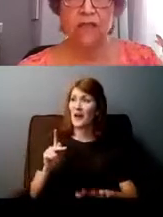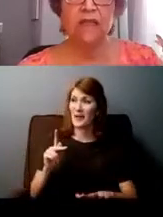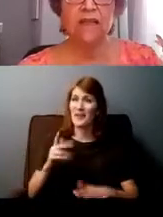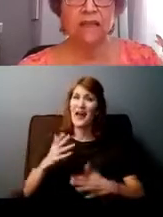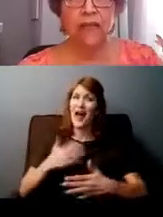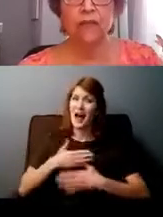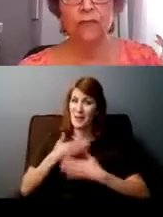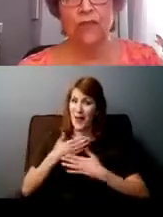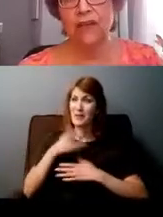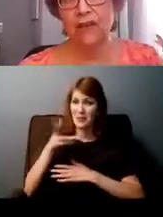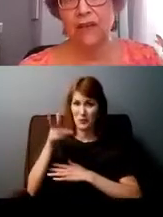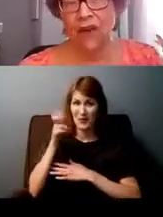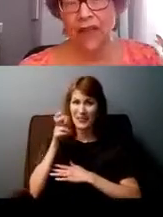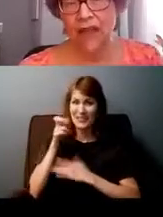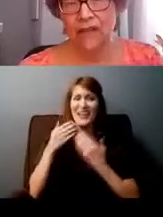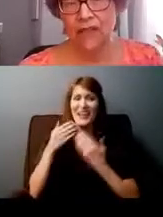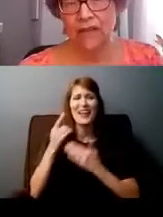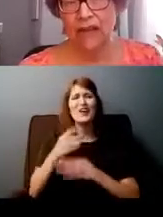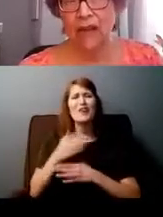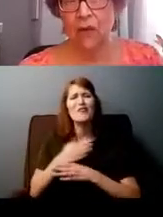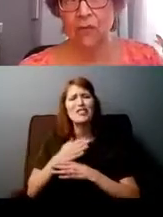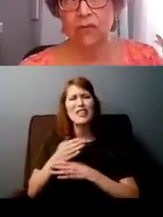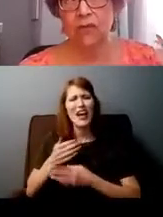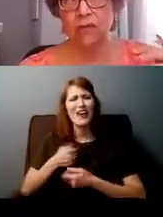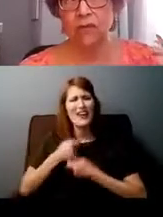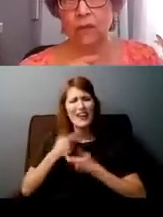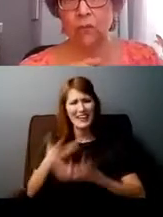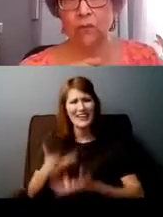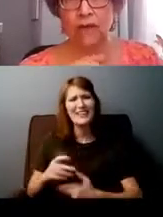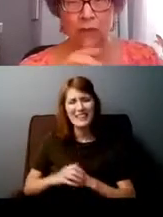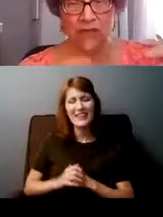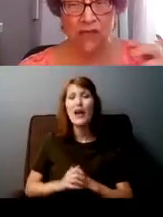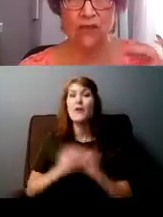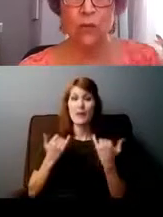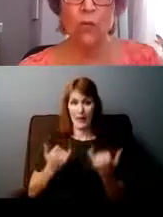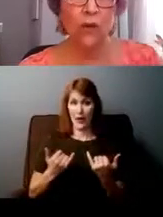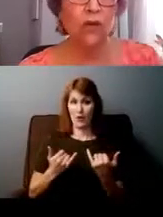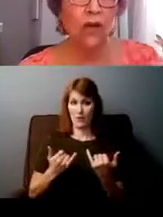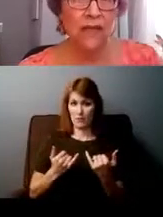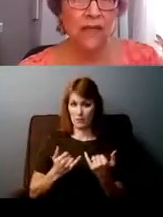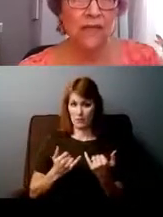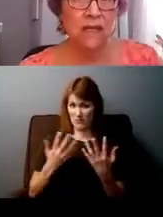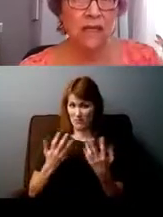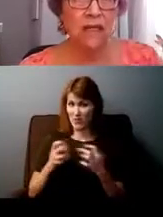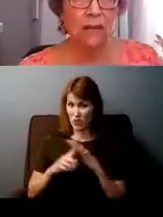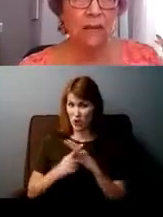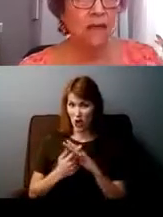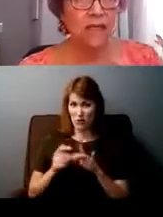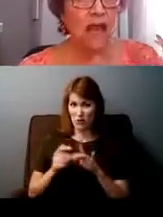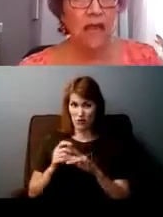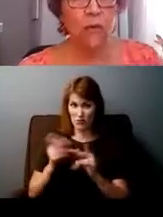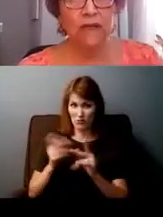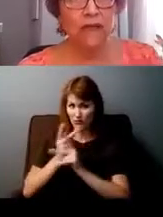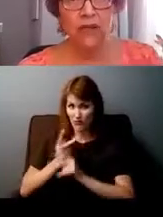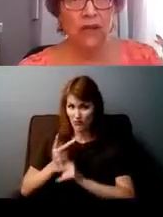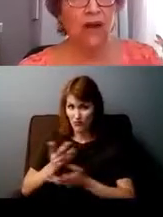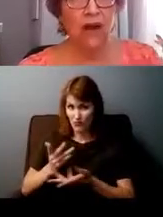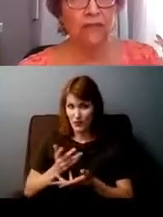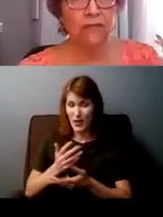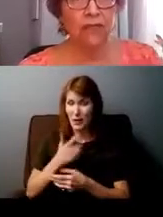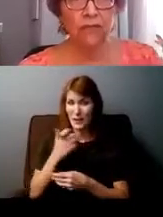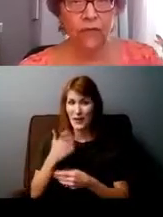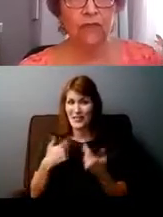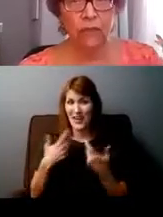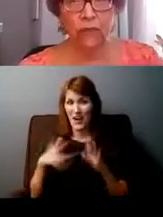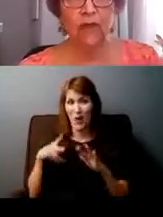listened. Thank you for sharing all that. Now, can we start to work on this? Because I don't want to cut you